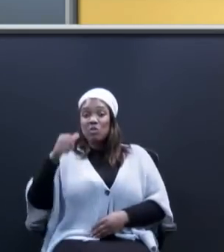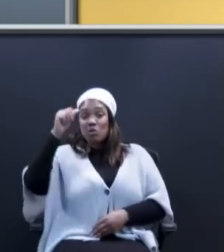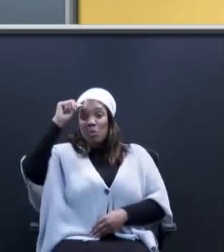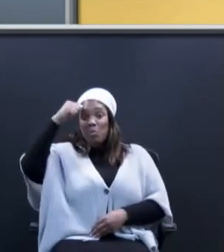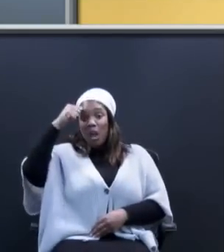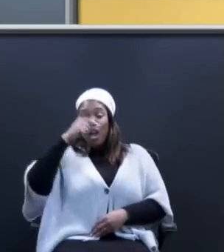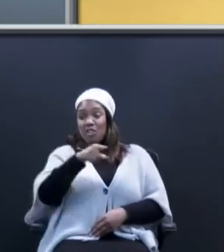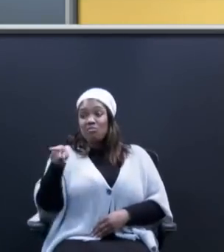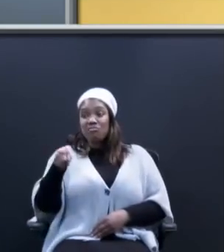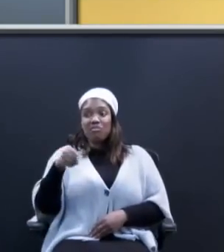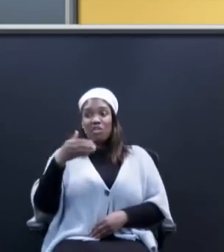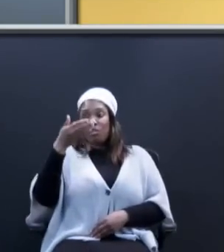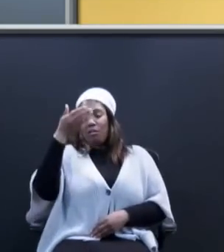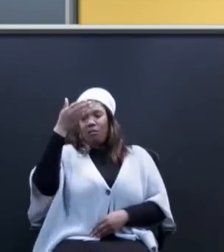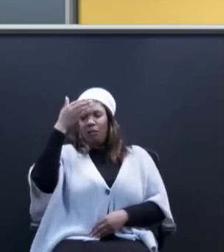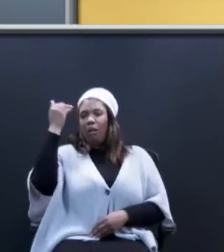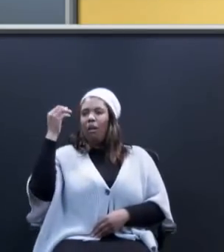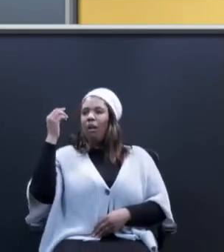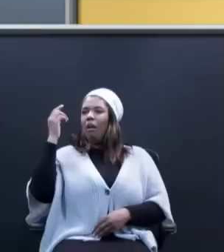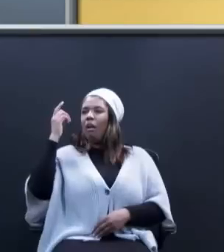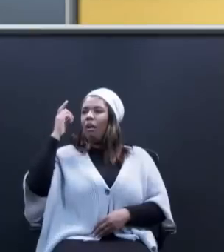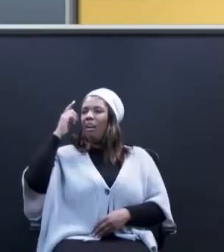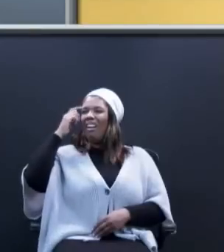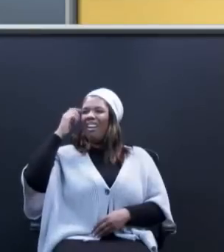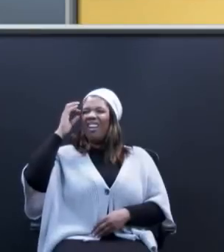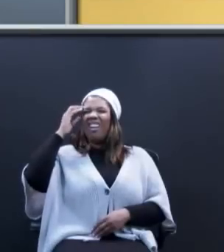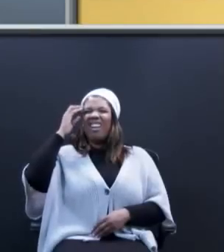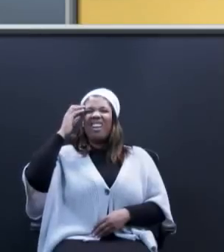amnesia and go out and do something stupid and commit suicide.